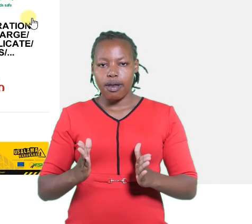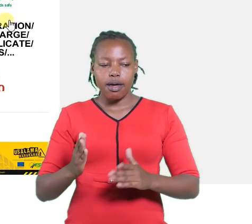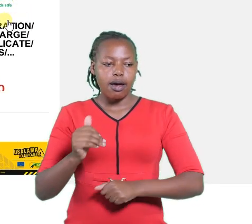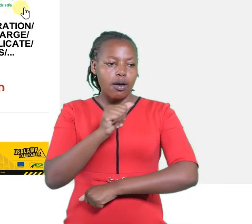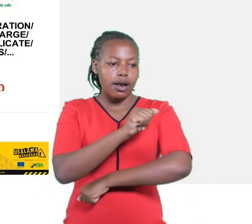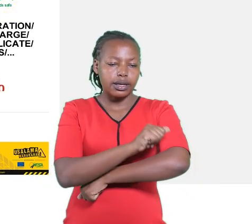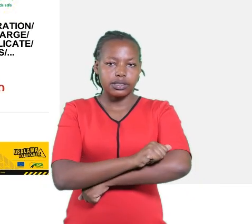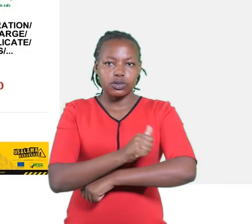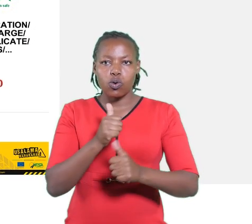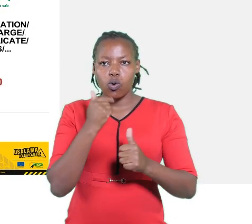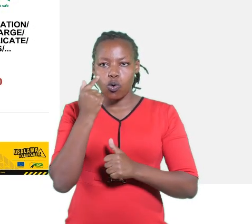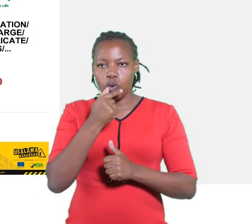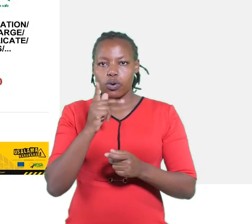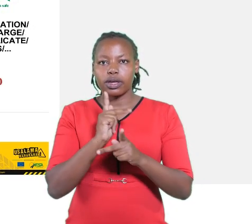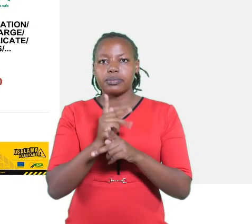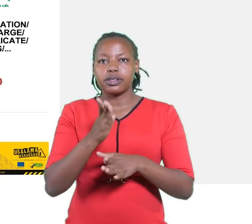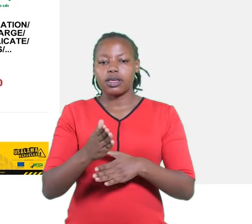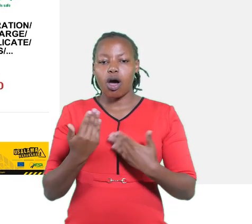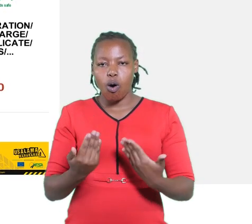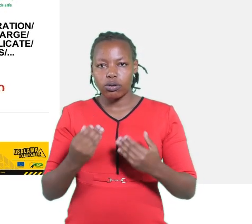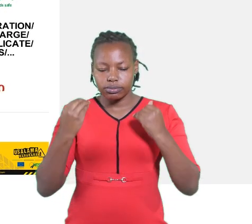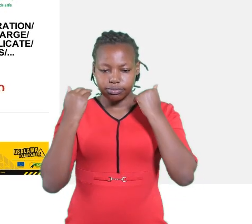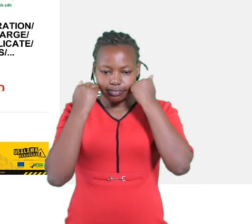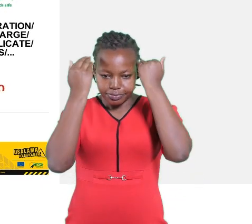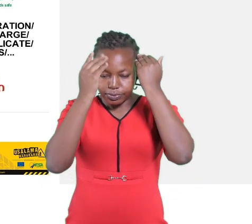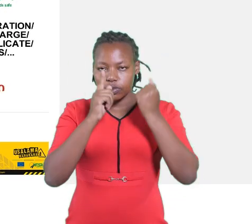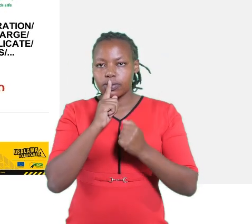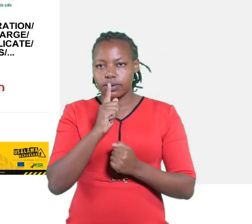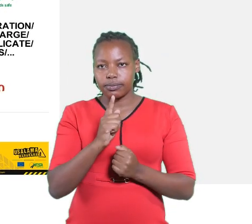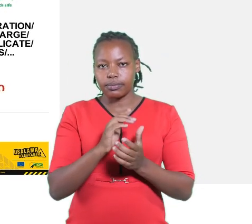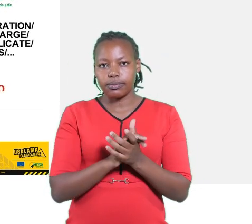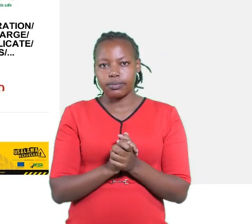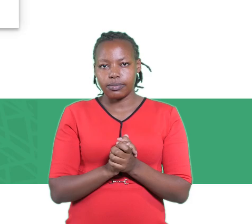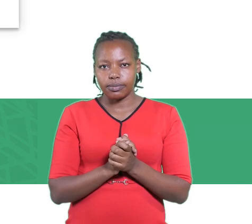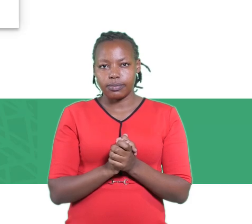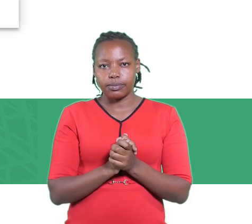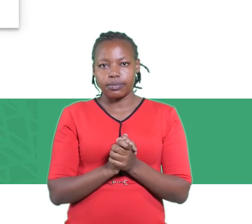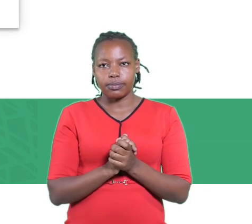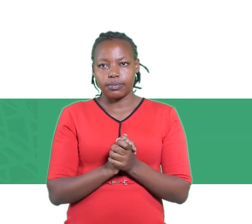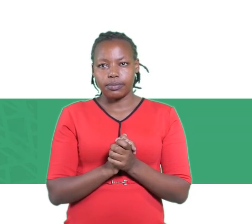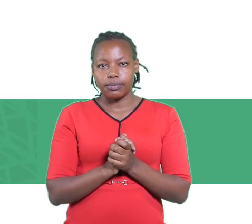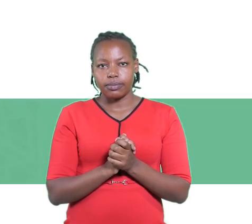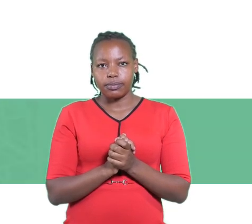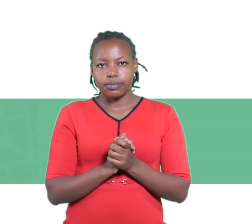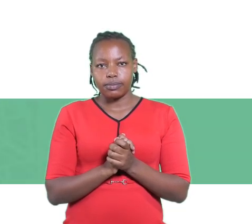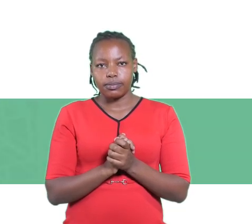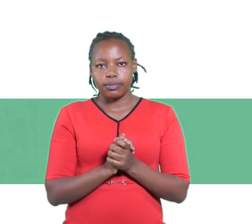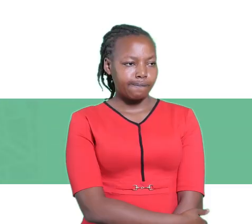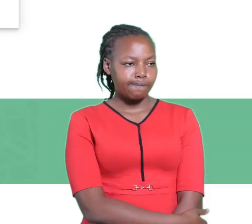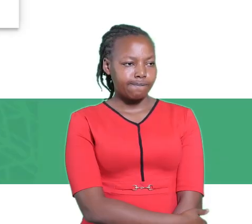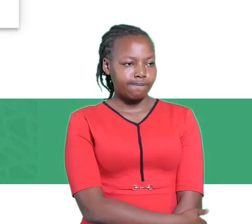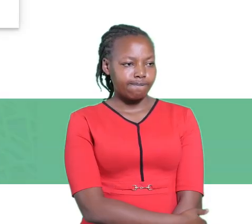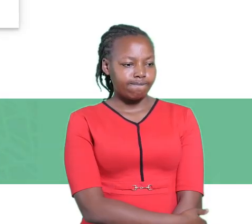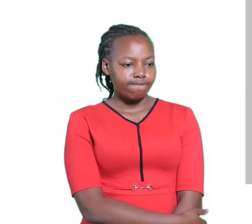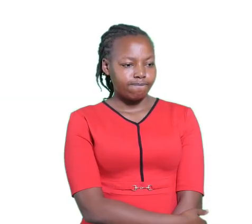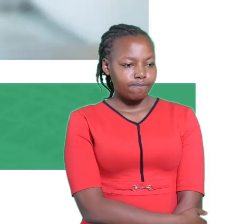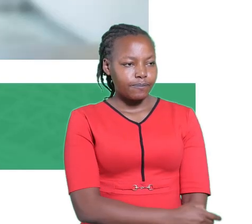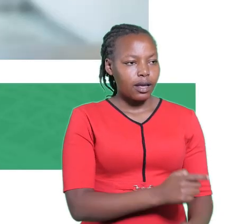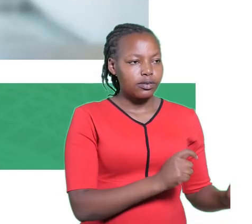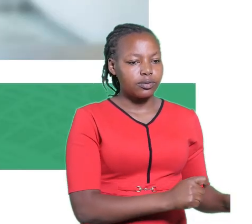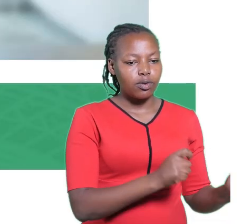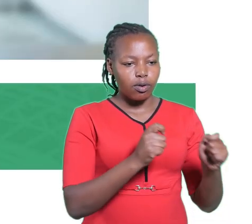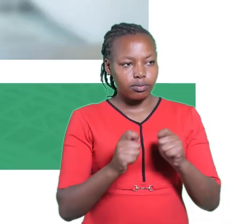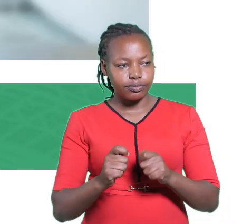www.ntsa.go.ke, log on to your team's account as the seller, initiate the transfer process by filling in the new